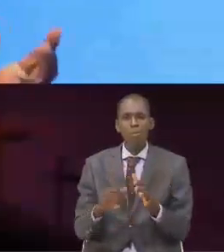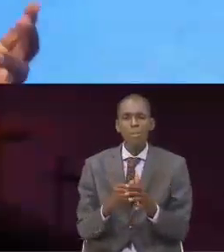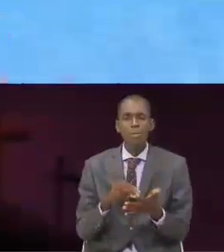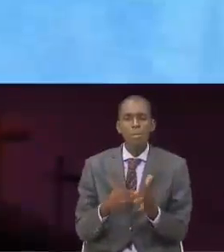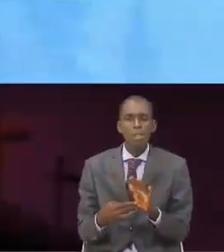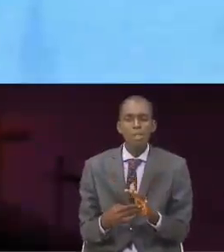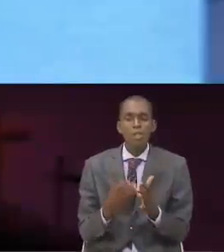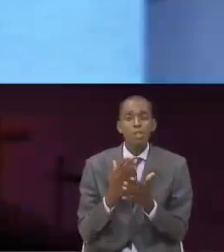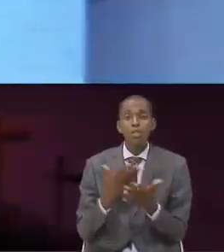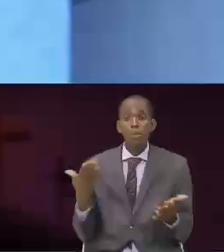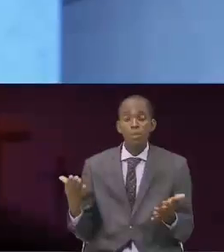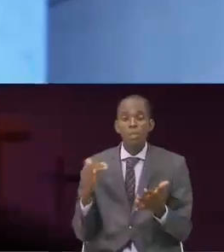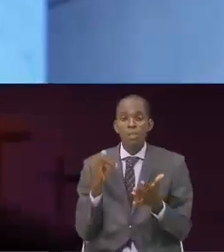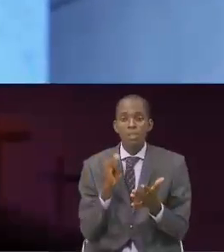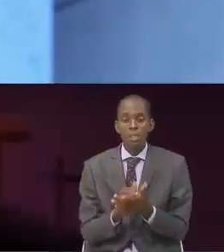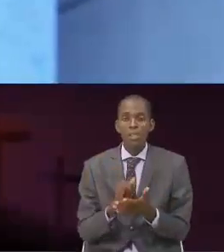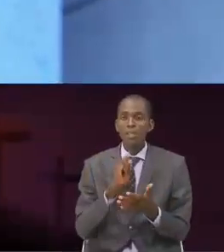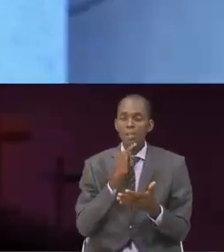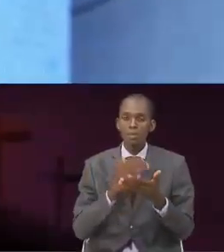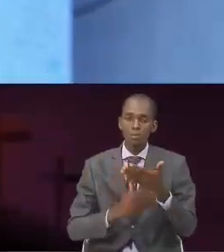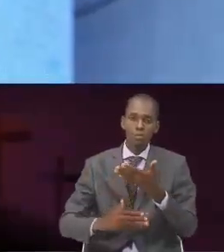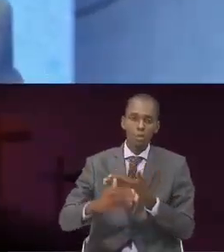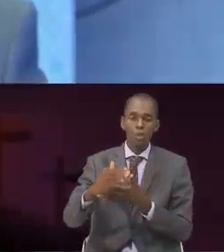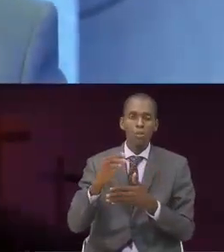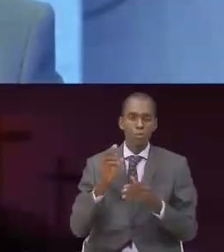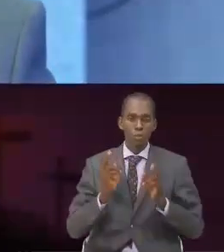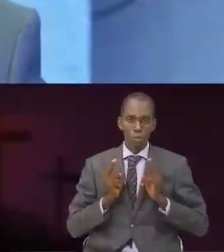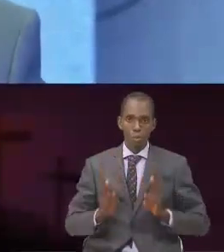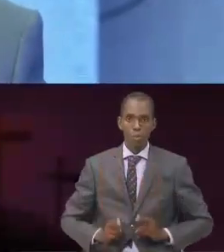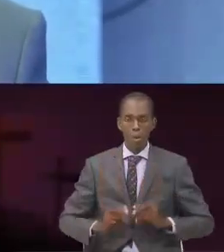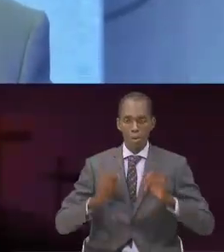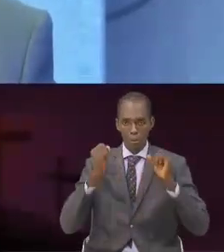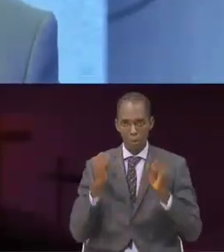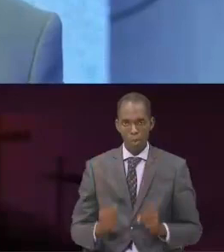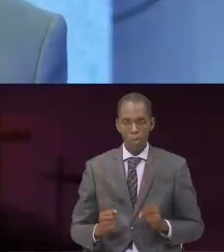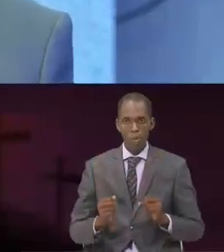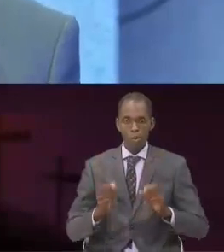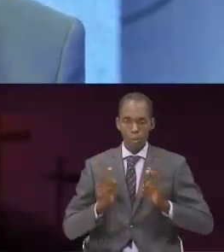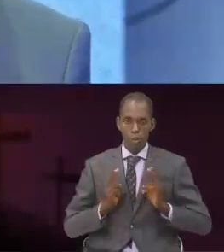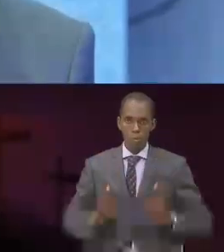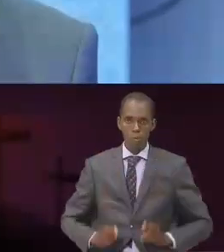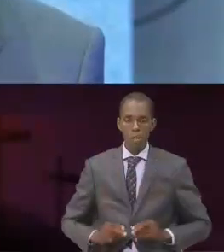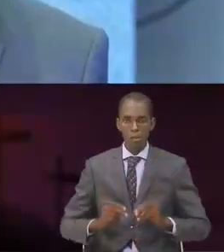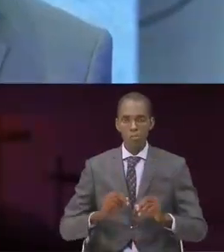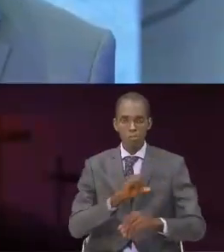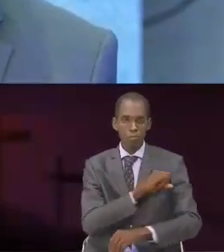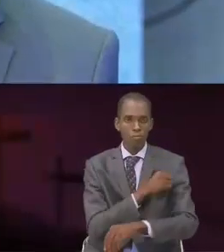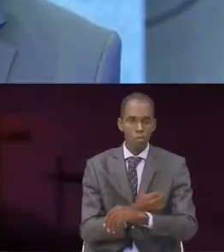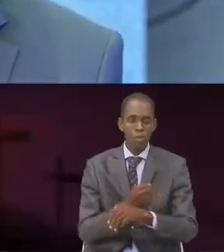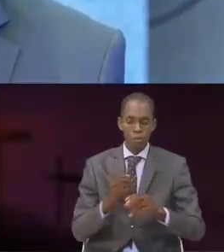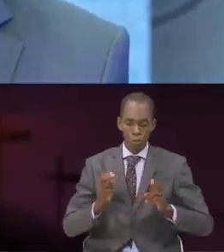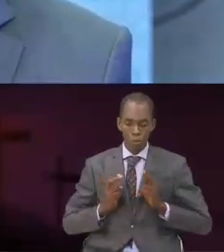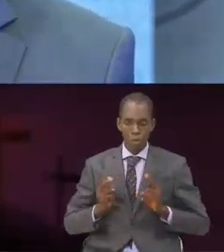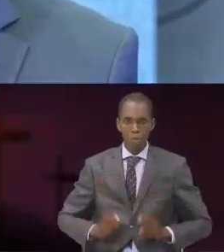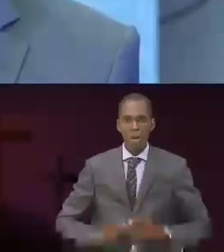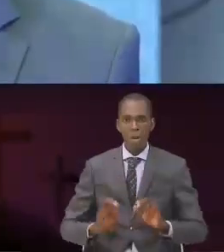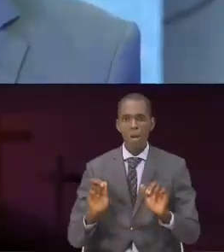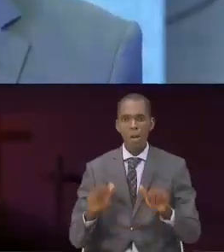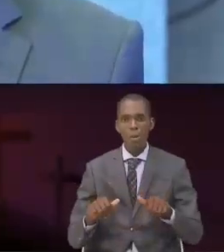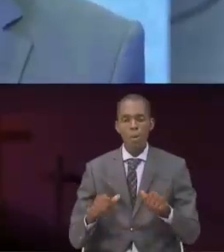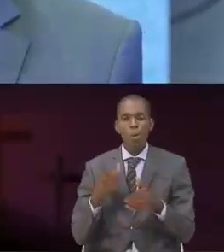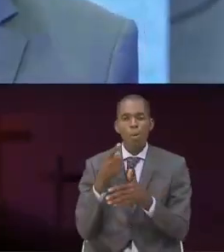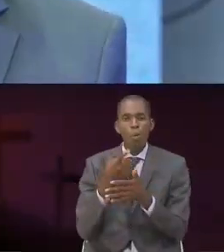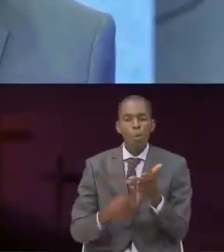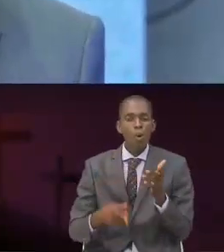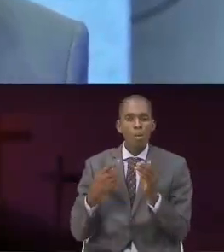brings supernatural help. What does that mean? Something beyond human power, human